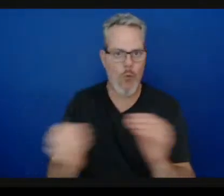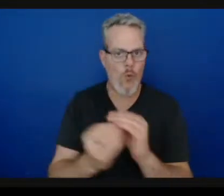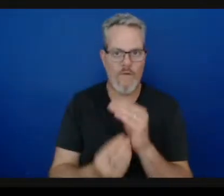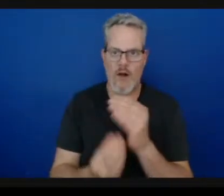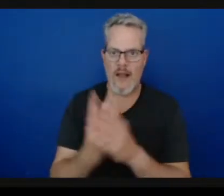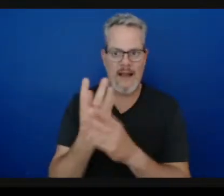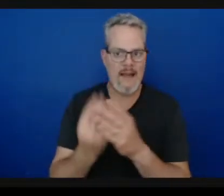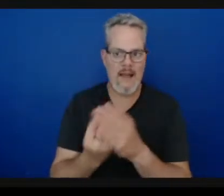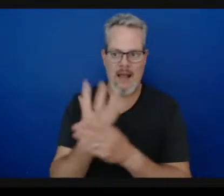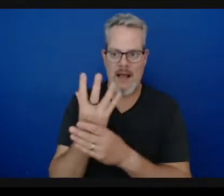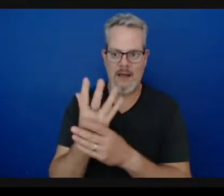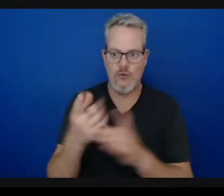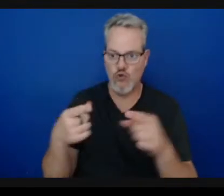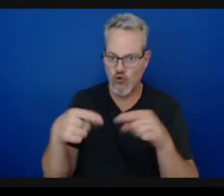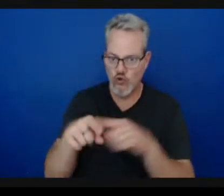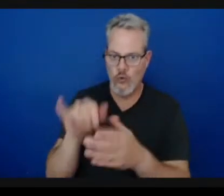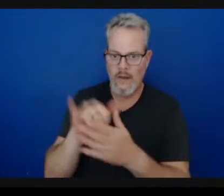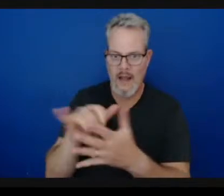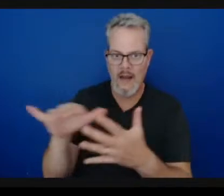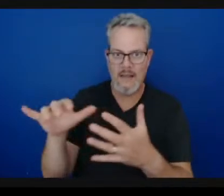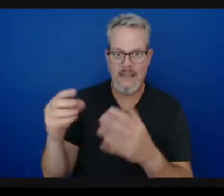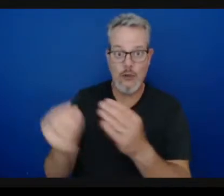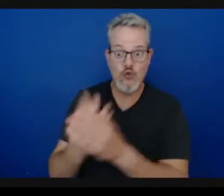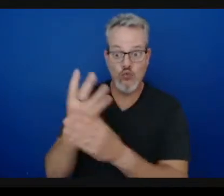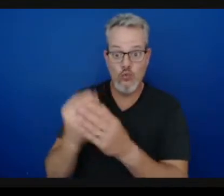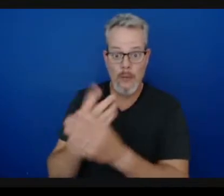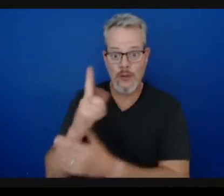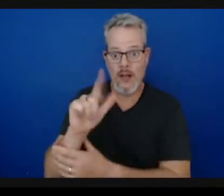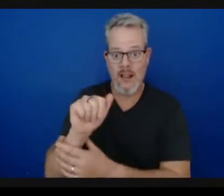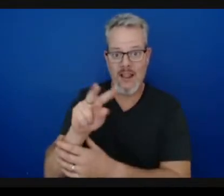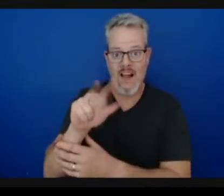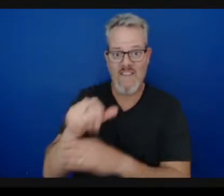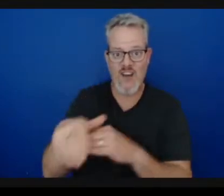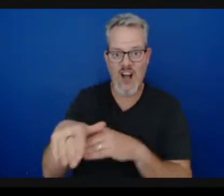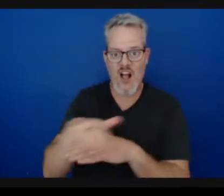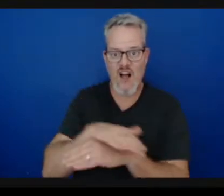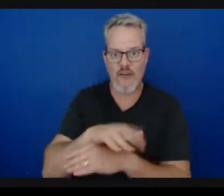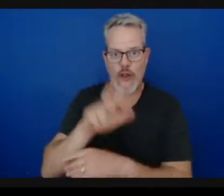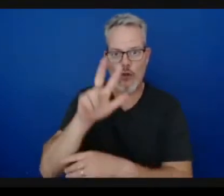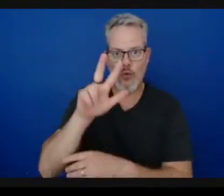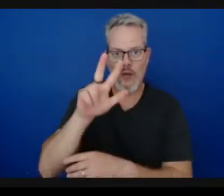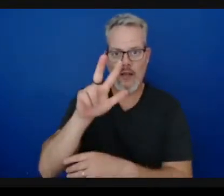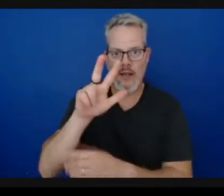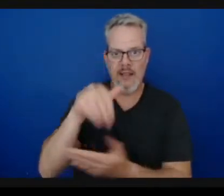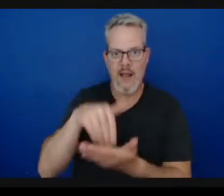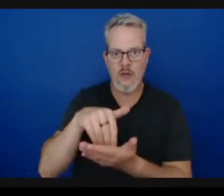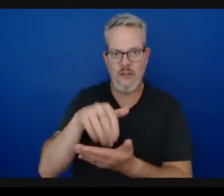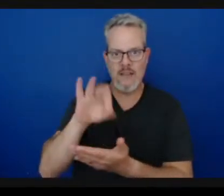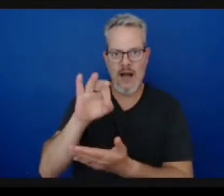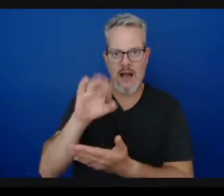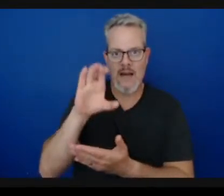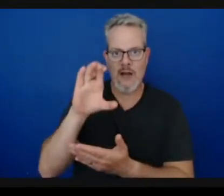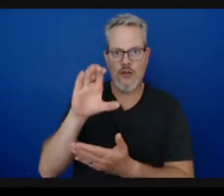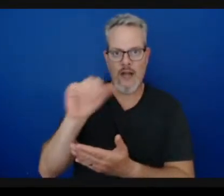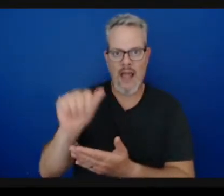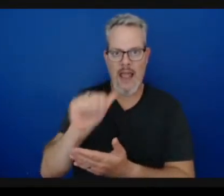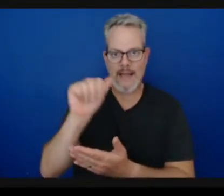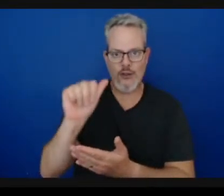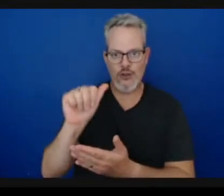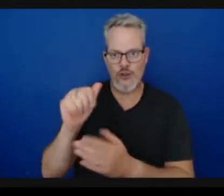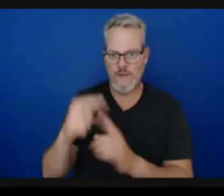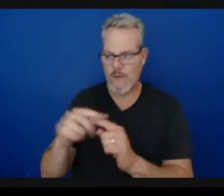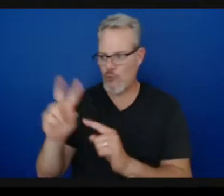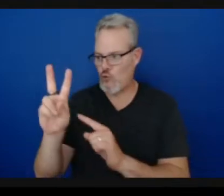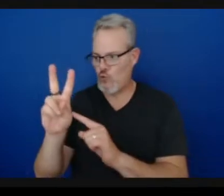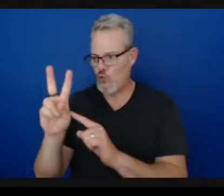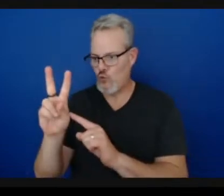During the eruption, lava covered about 3,900 acres to depths ranging from 2 to 200 feet,